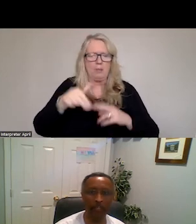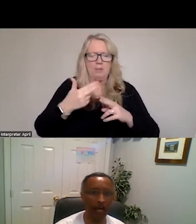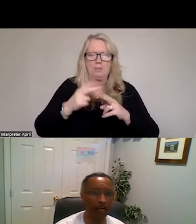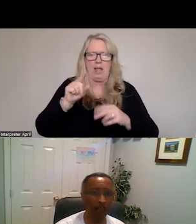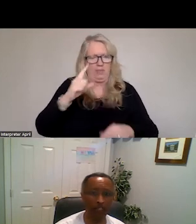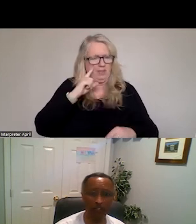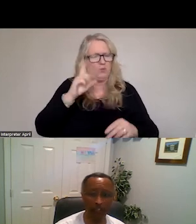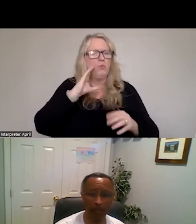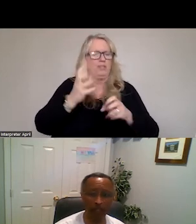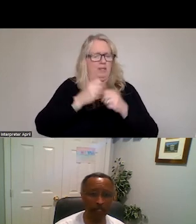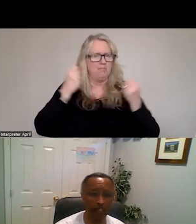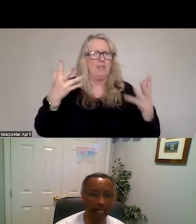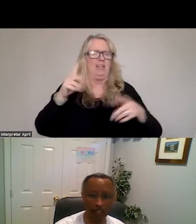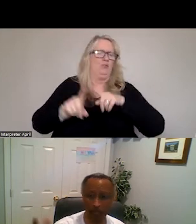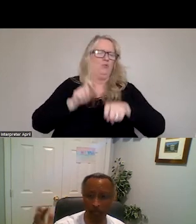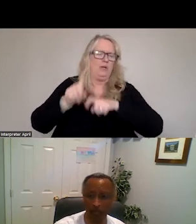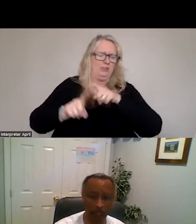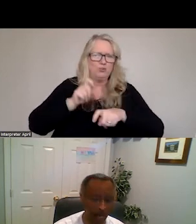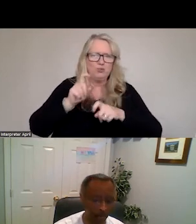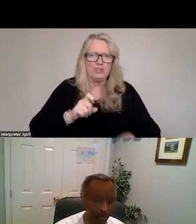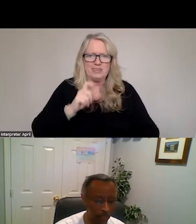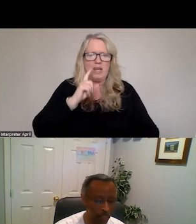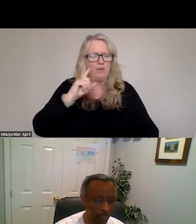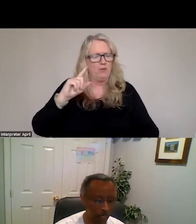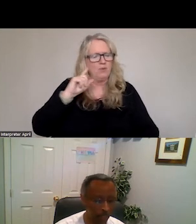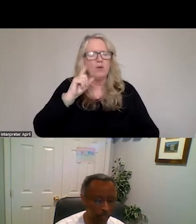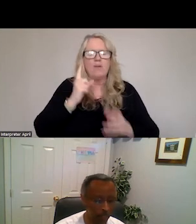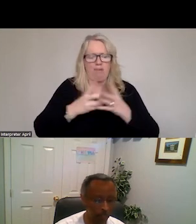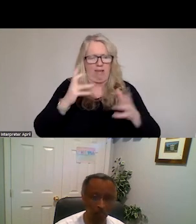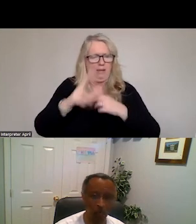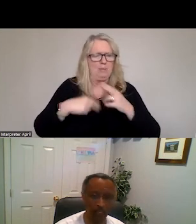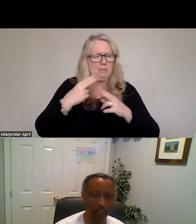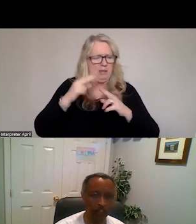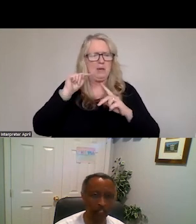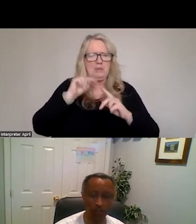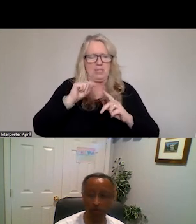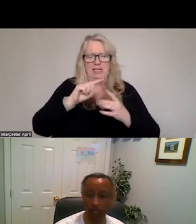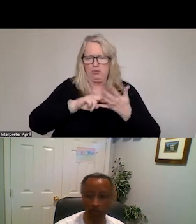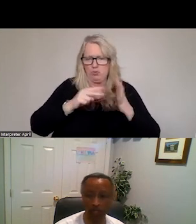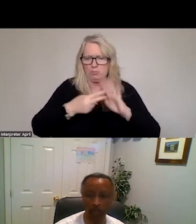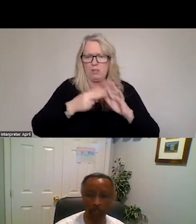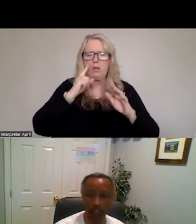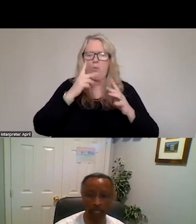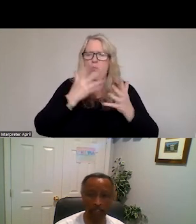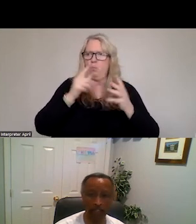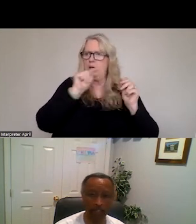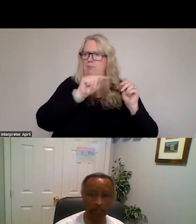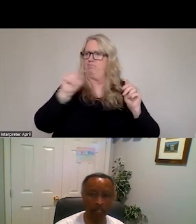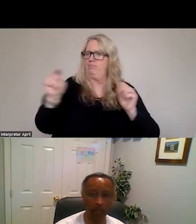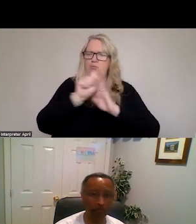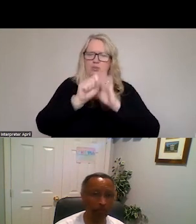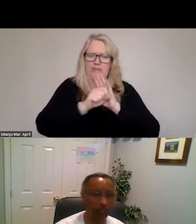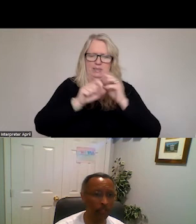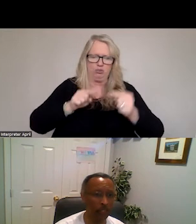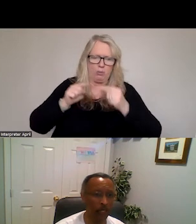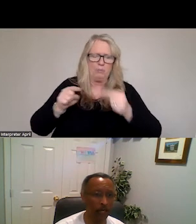get a lot of questions in that regard, because that's something we've heard a lot about in terms of what the states are struggling with in that